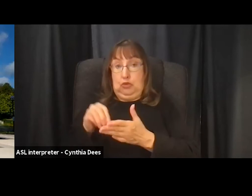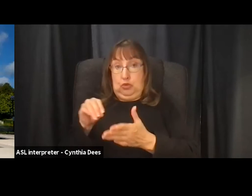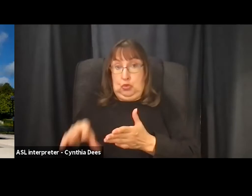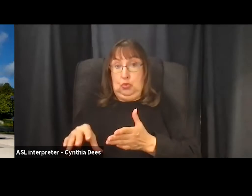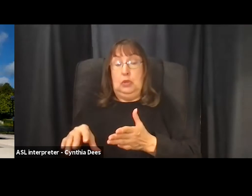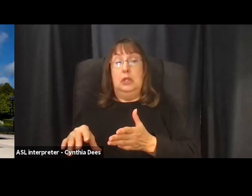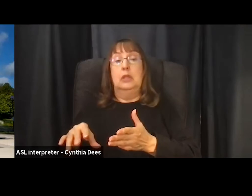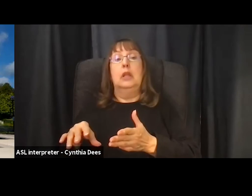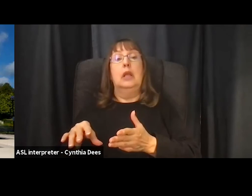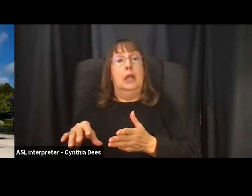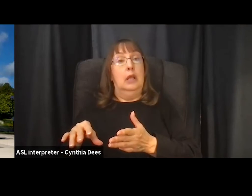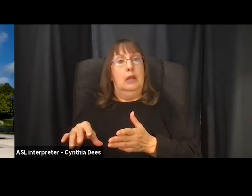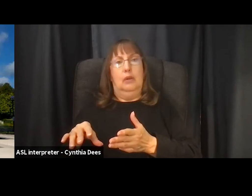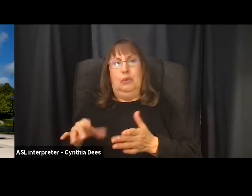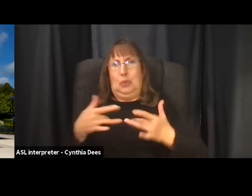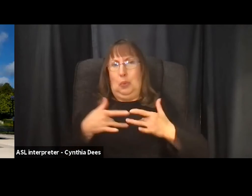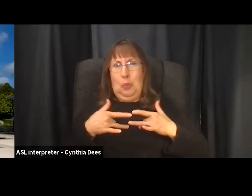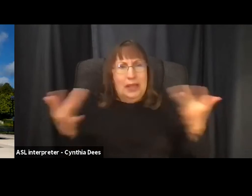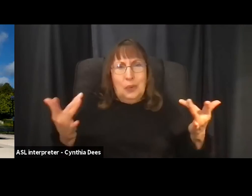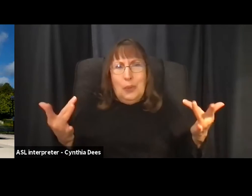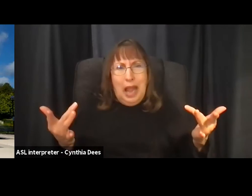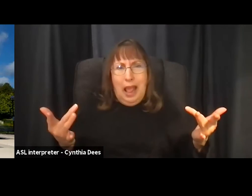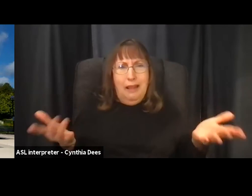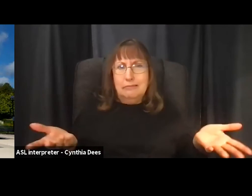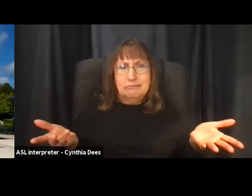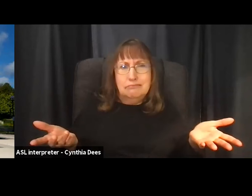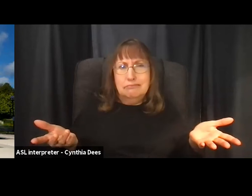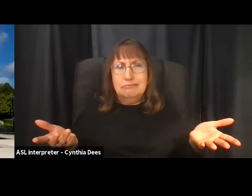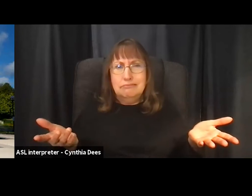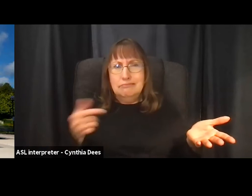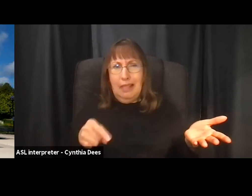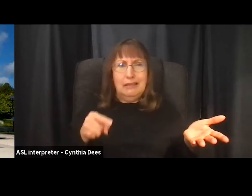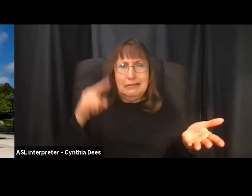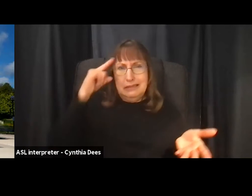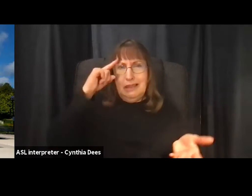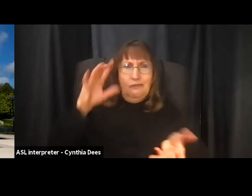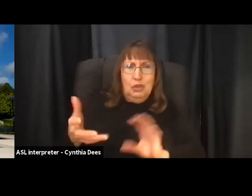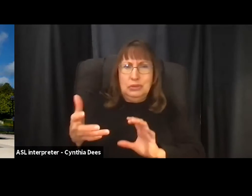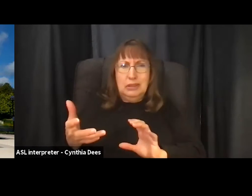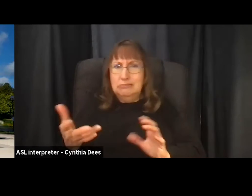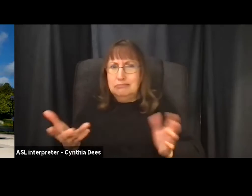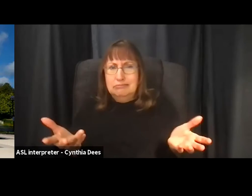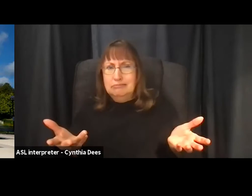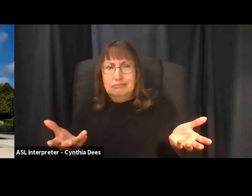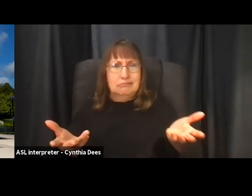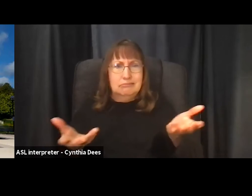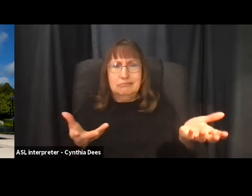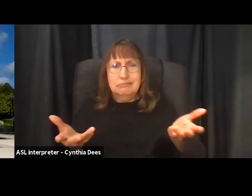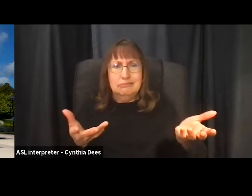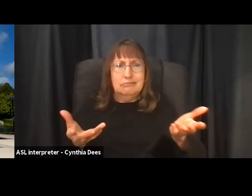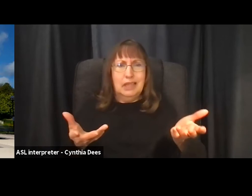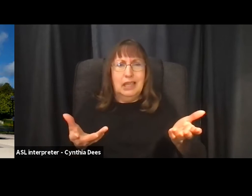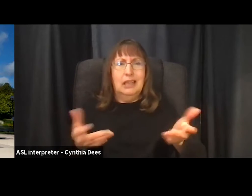was, what's going on? This is confusing to me. It takes a